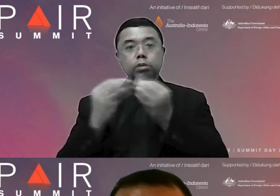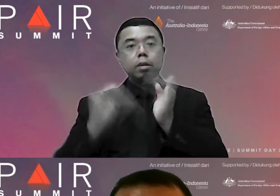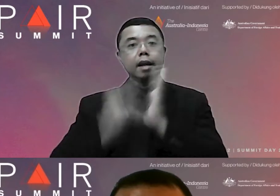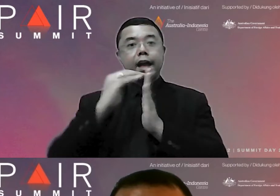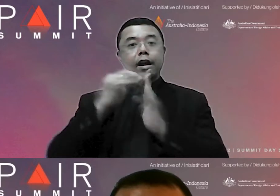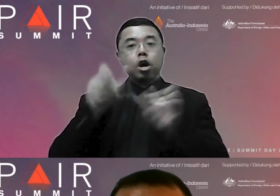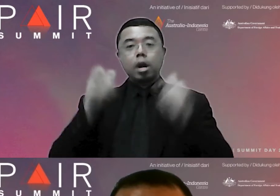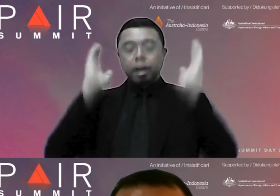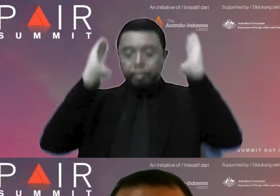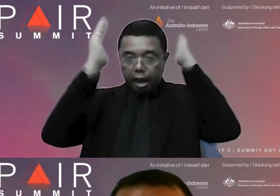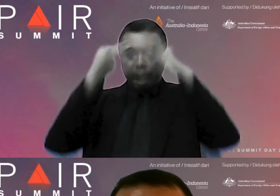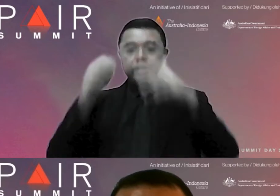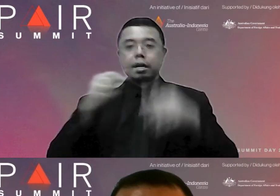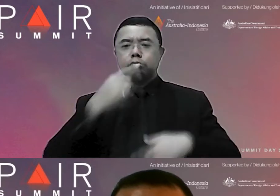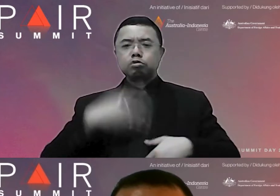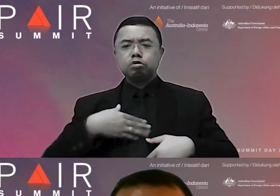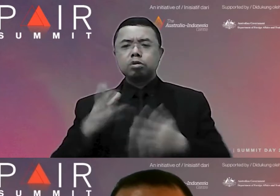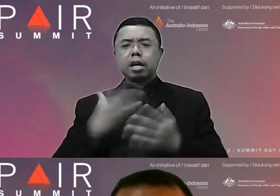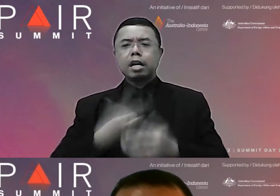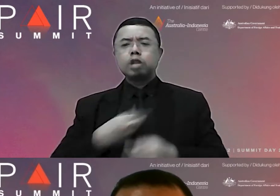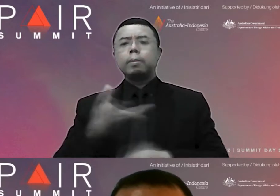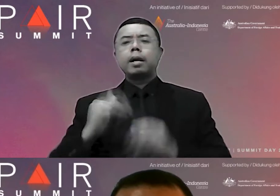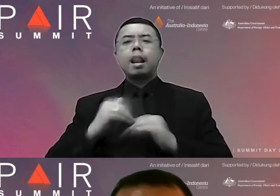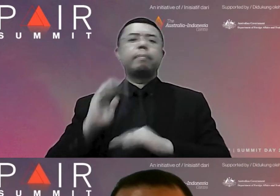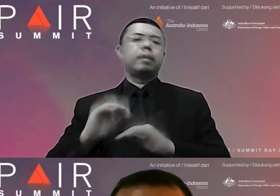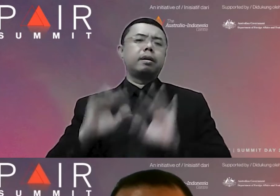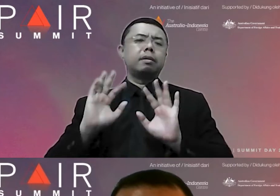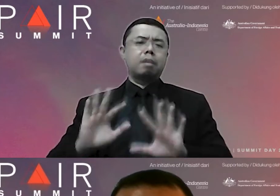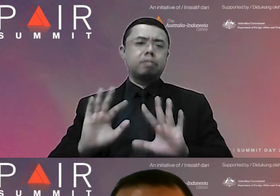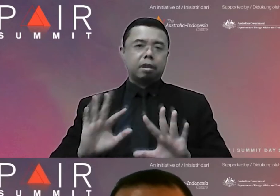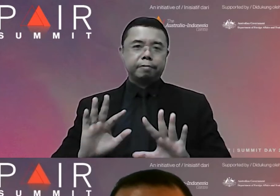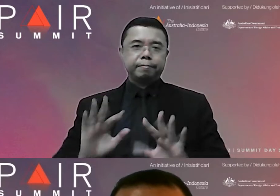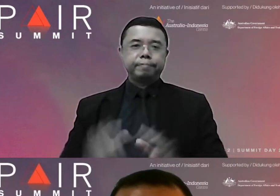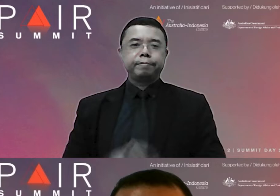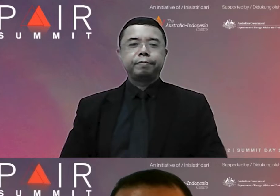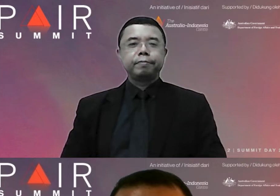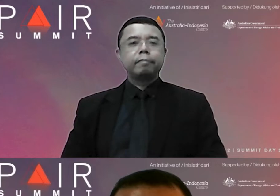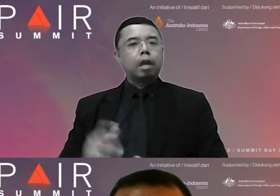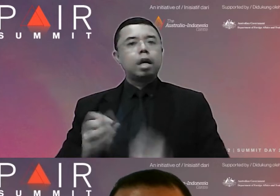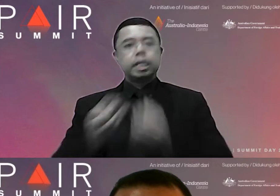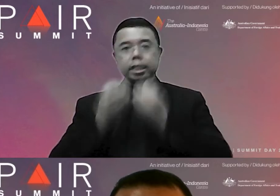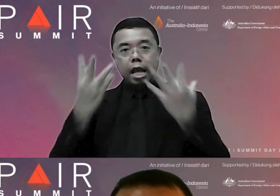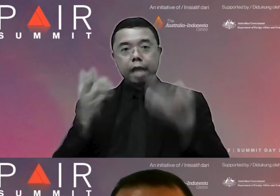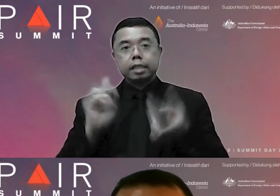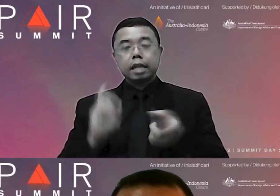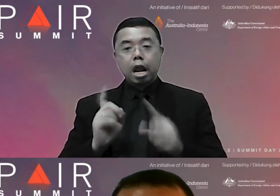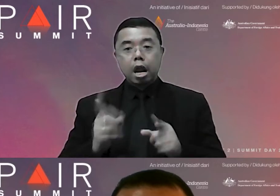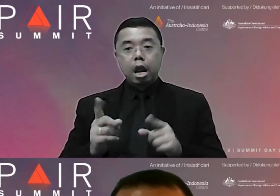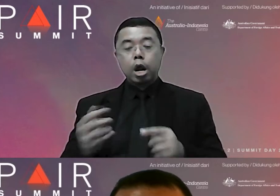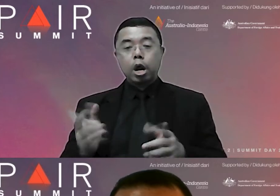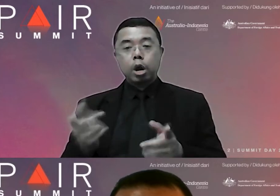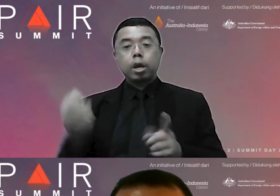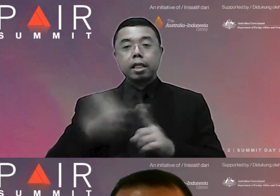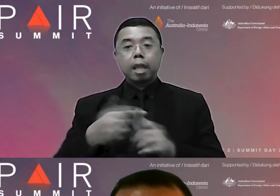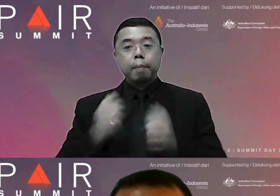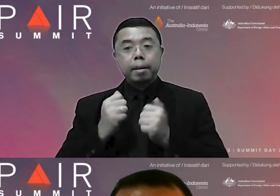risk. Now, clearly, what's interesting is in Jakarta, the perception of lower risk, even